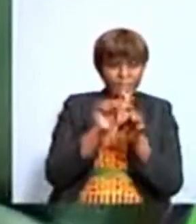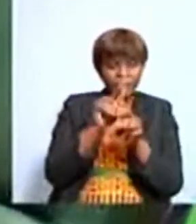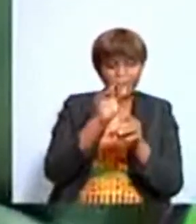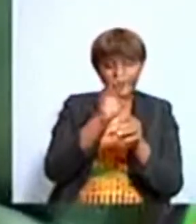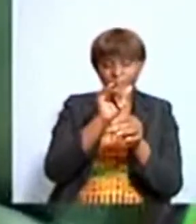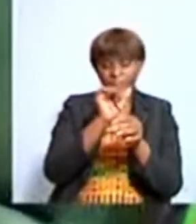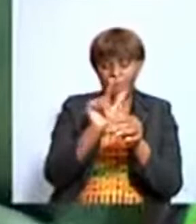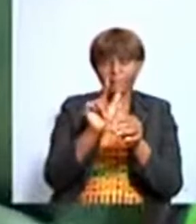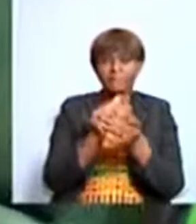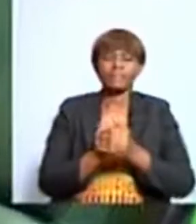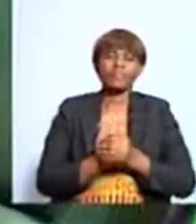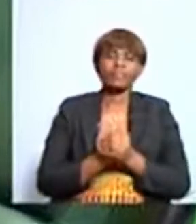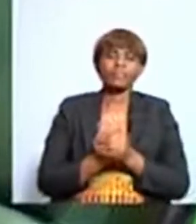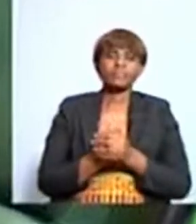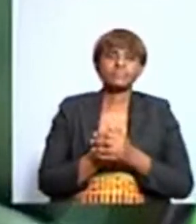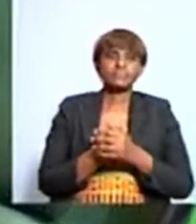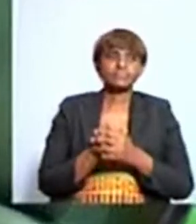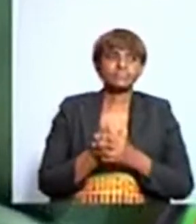of the bill.